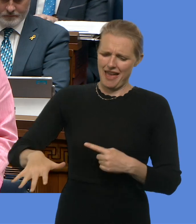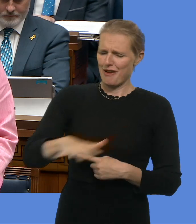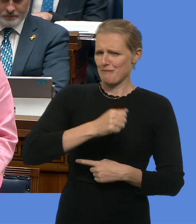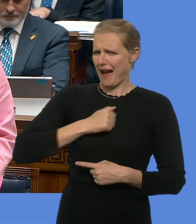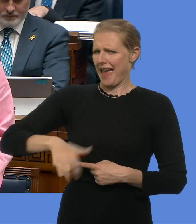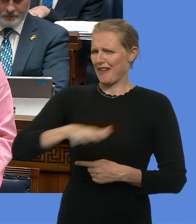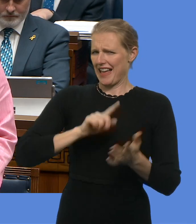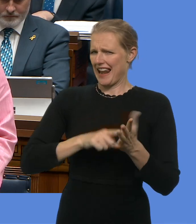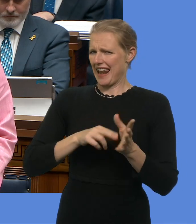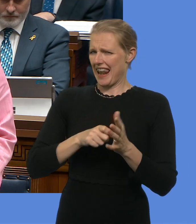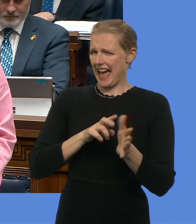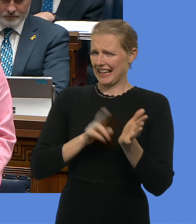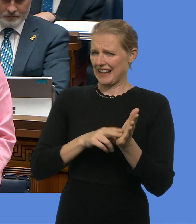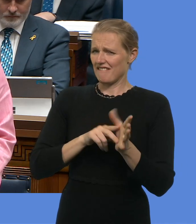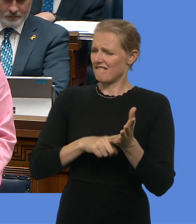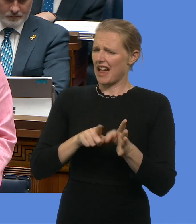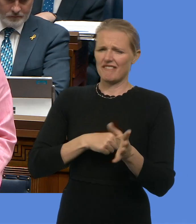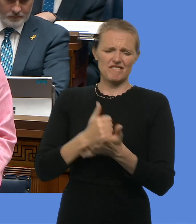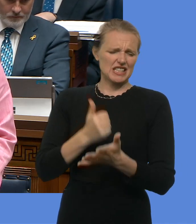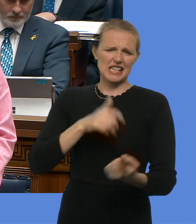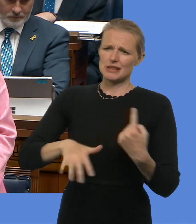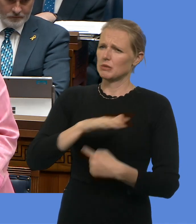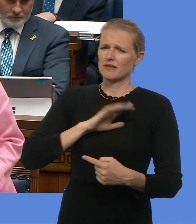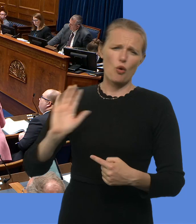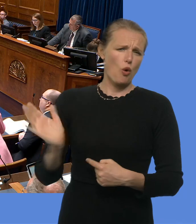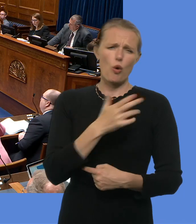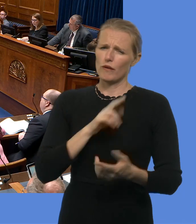but of course it's a fantastic showcase for the entire of Northern Ireland.